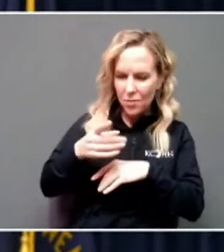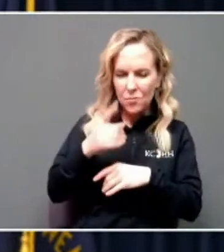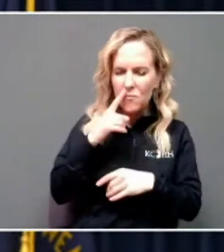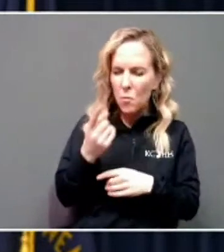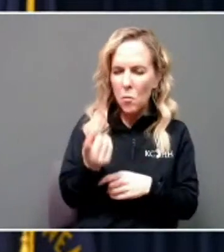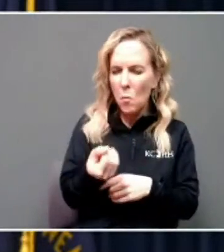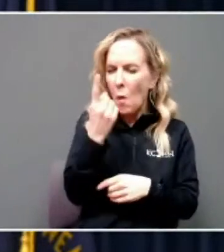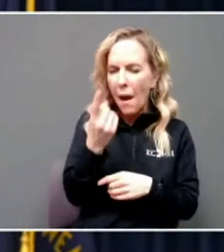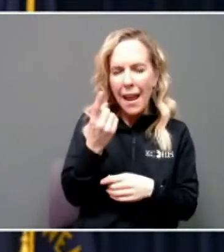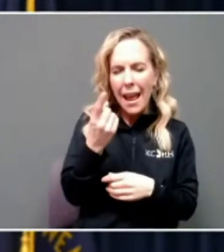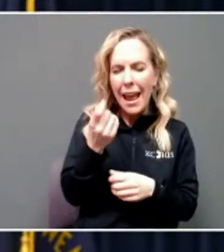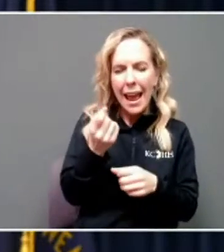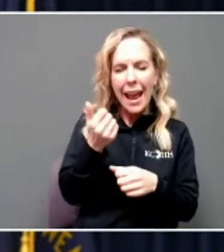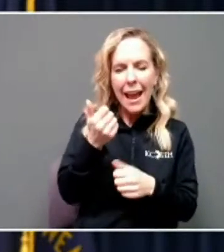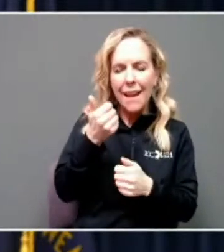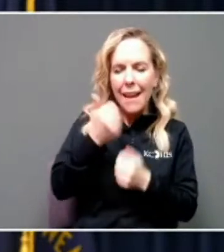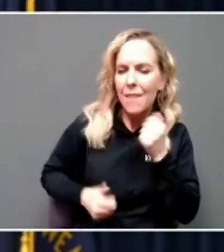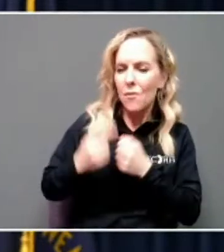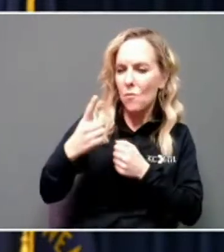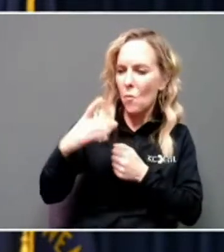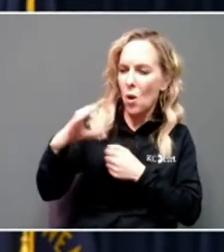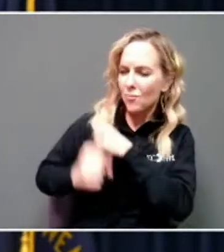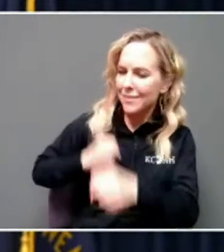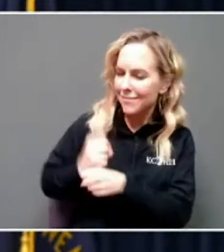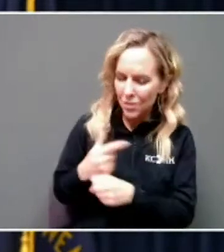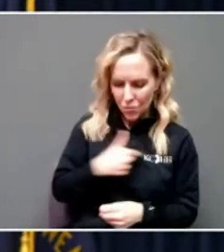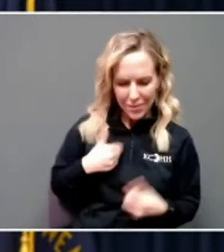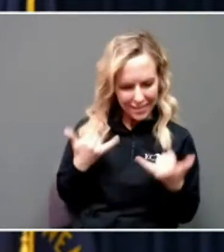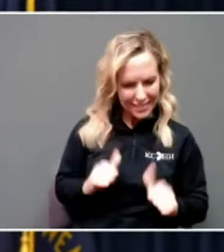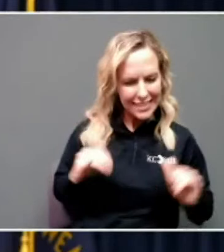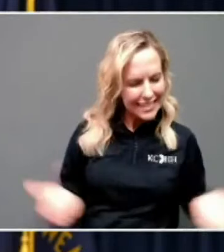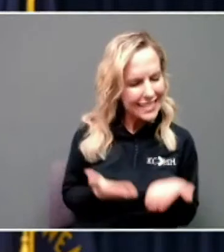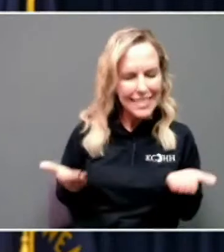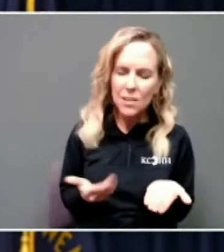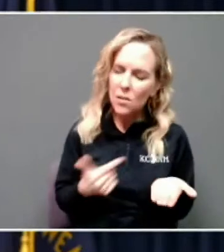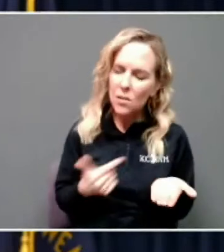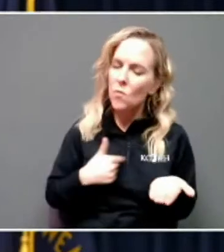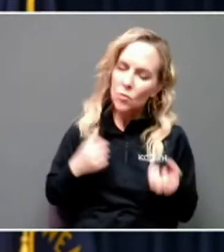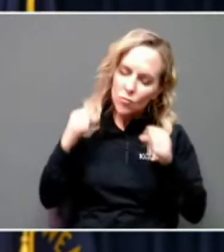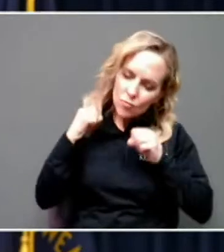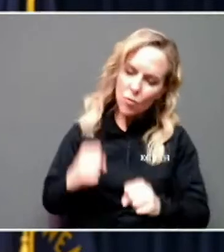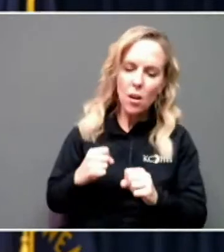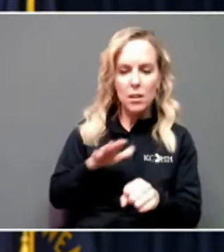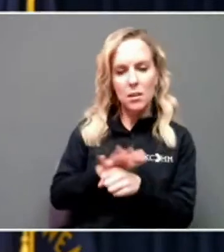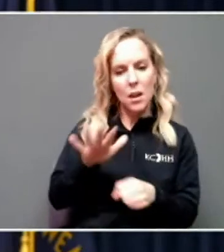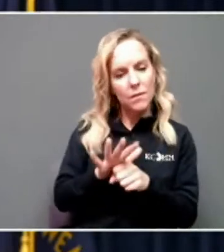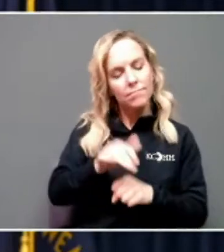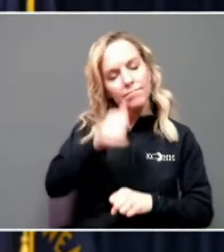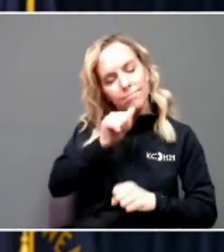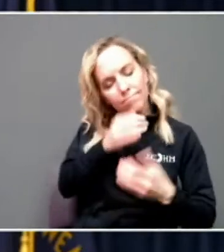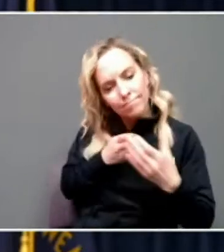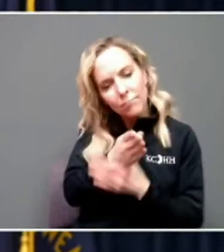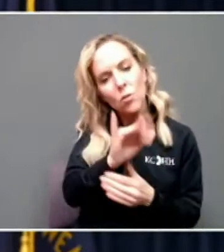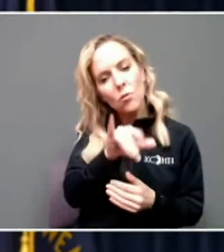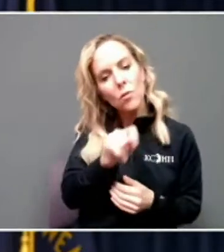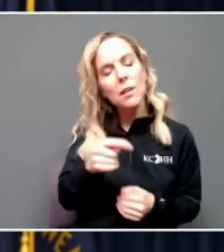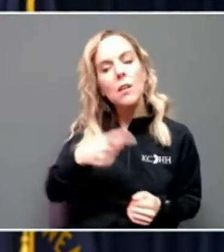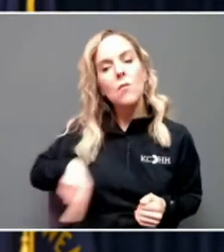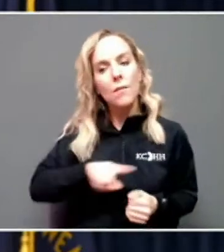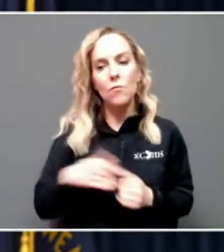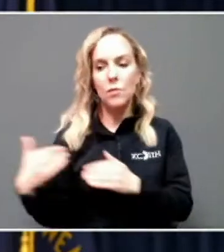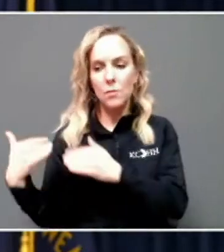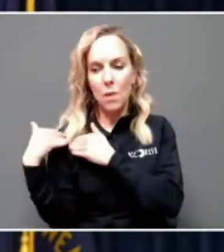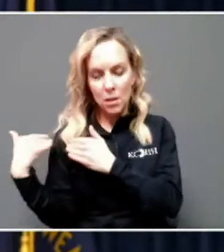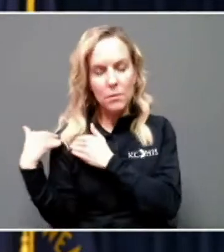and we are still here. They were strong enough to make it through it. We just have a responsibility with